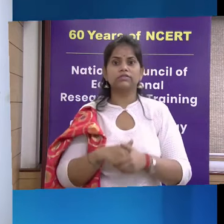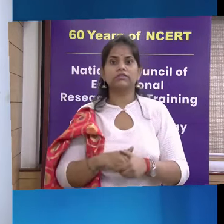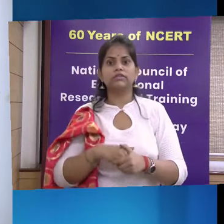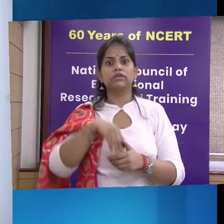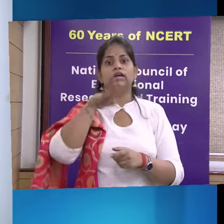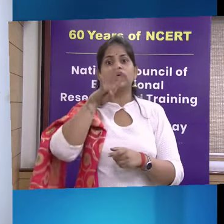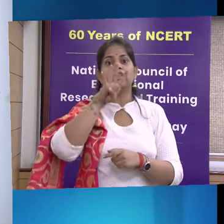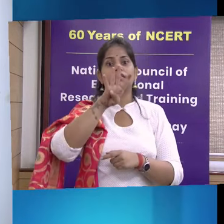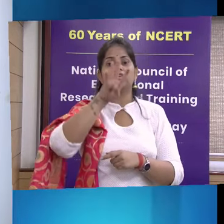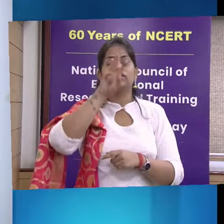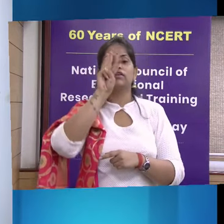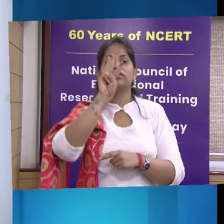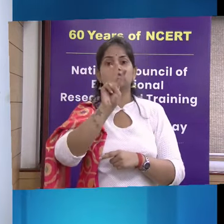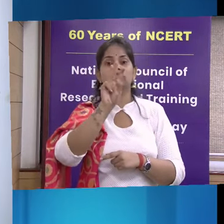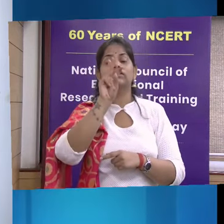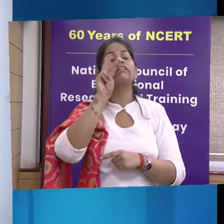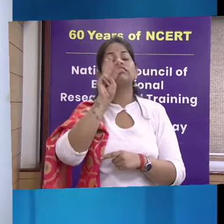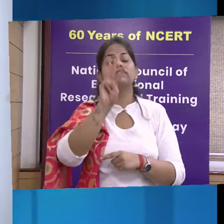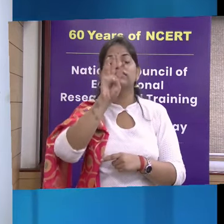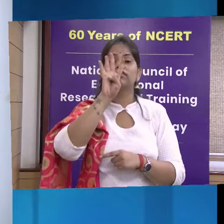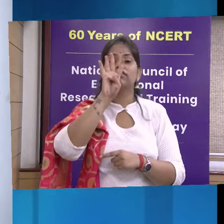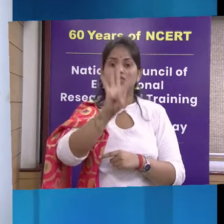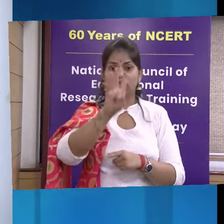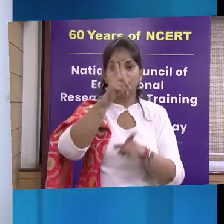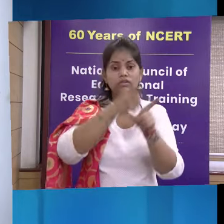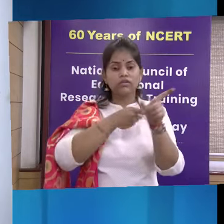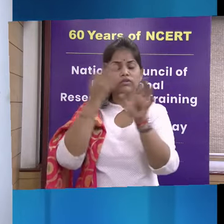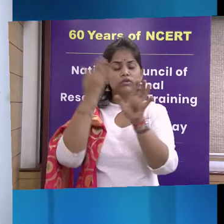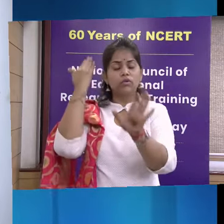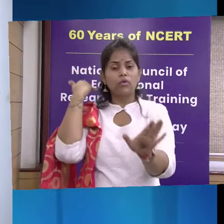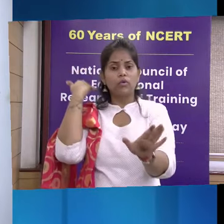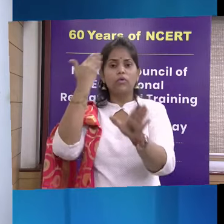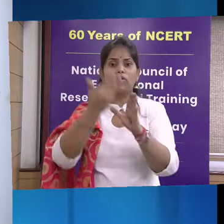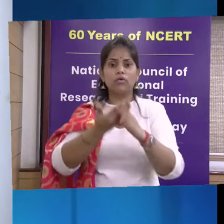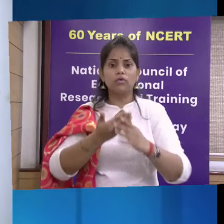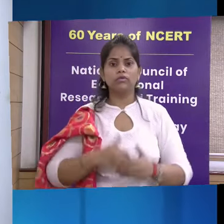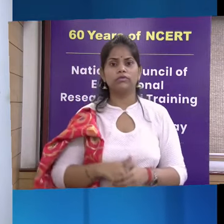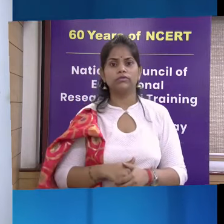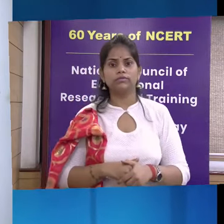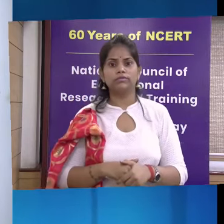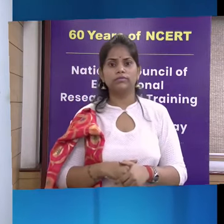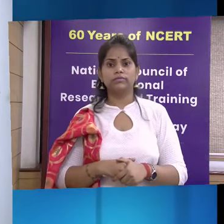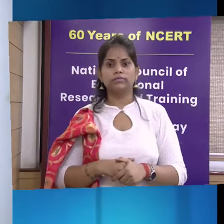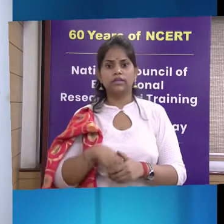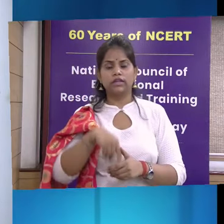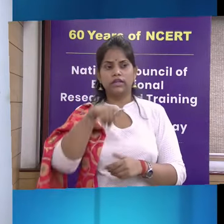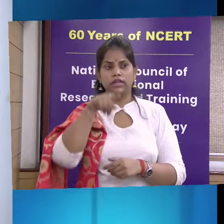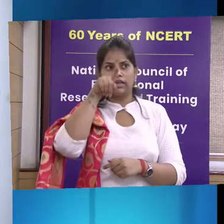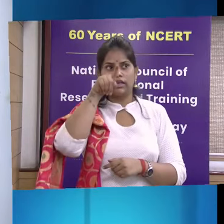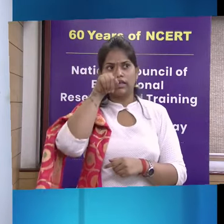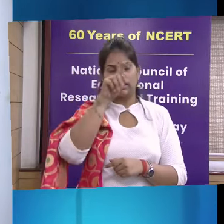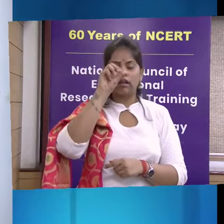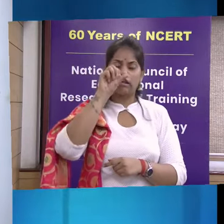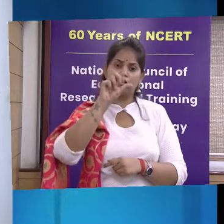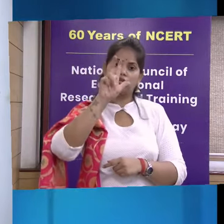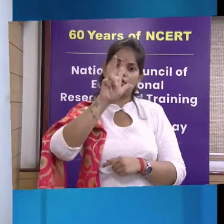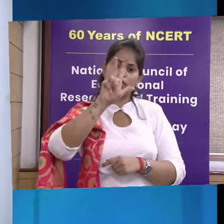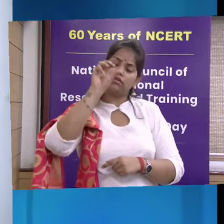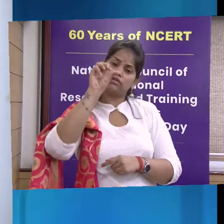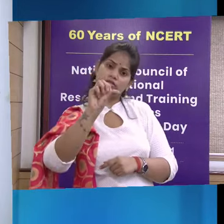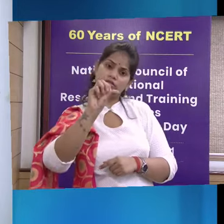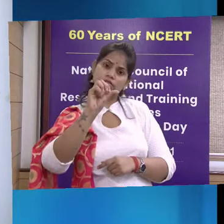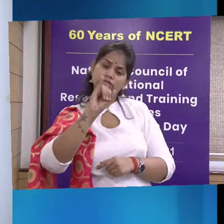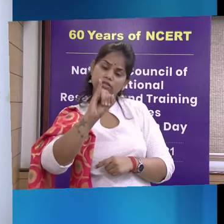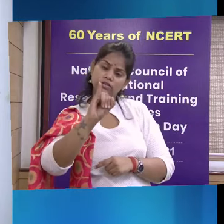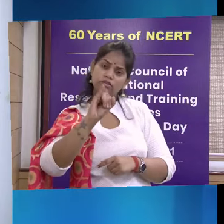34-year-old national policy of education in the year 1986, which was